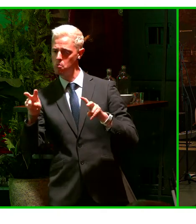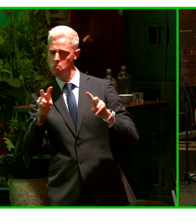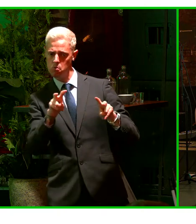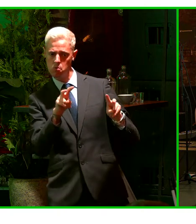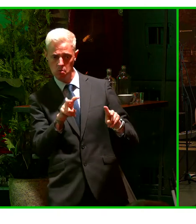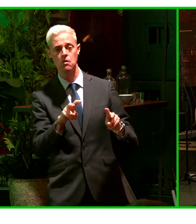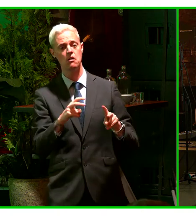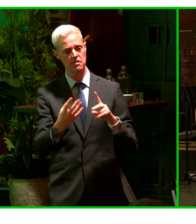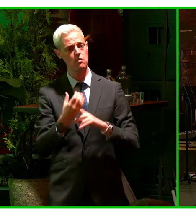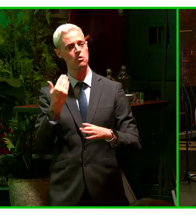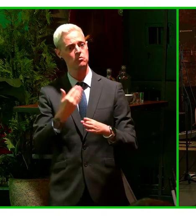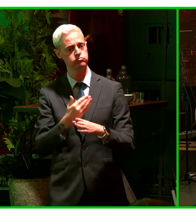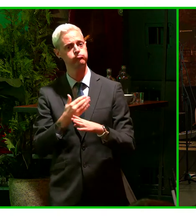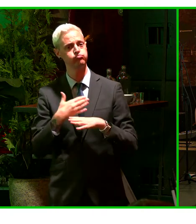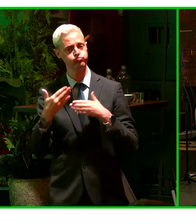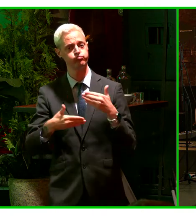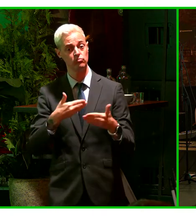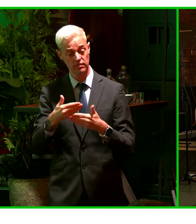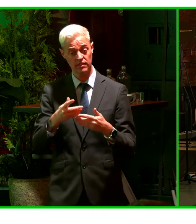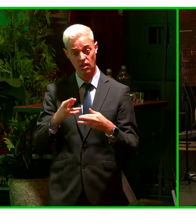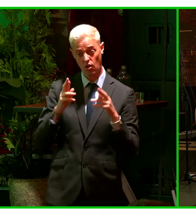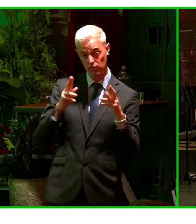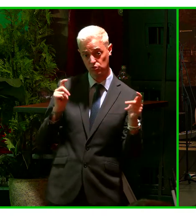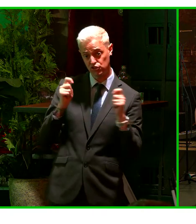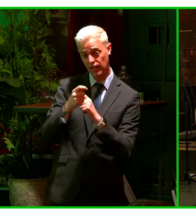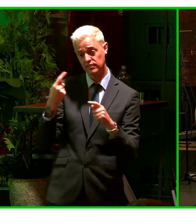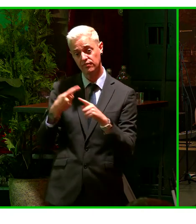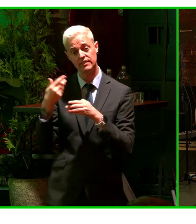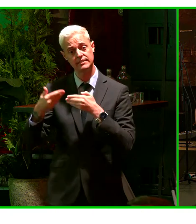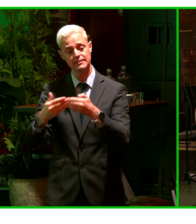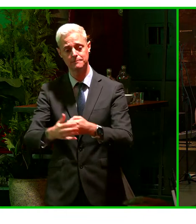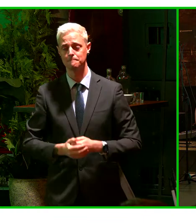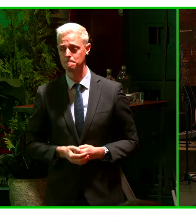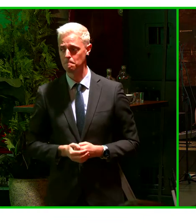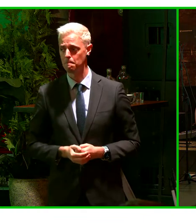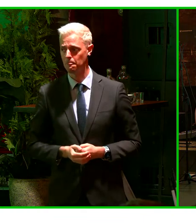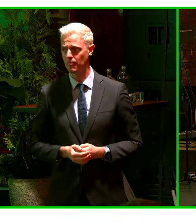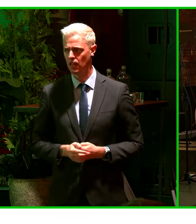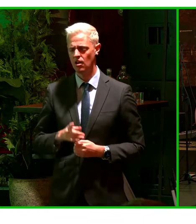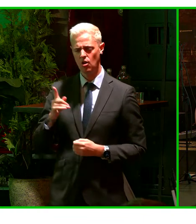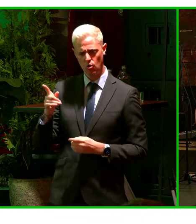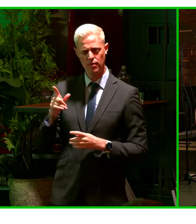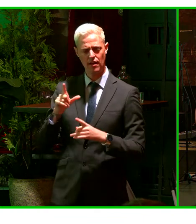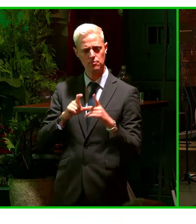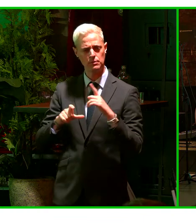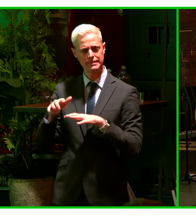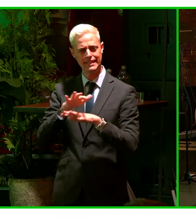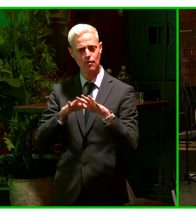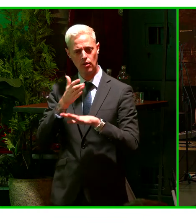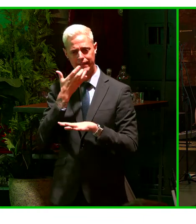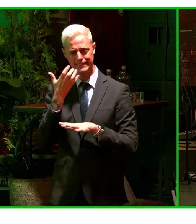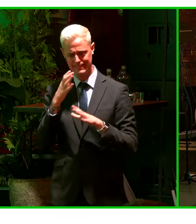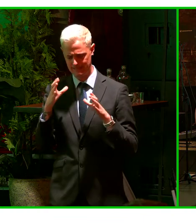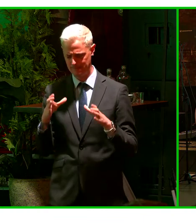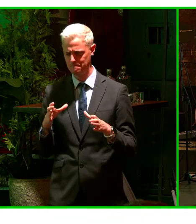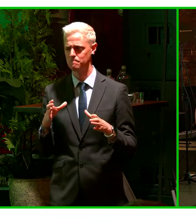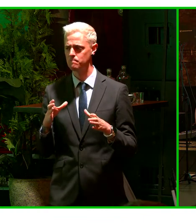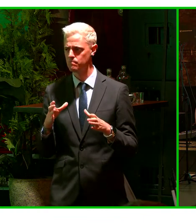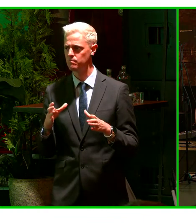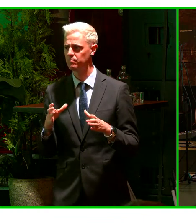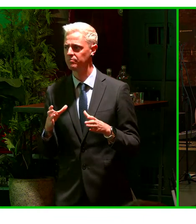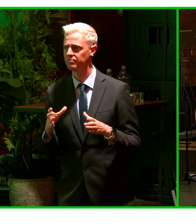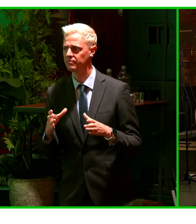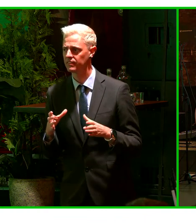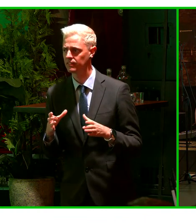optimistic spin, we'll see change happen quite quickly. One last thing to say about the heat network piece is that there's a bit of consultation at the moment around the